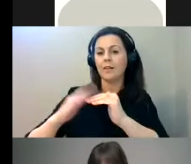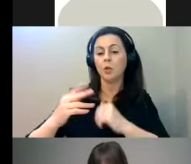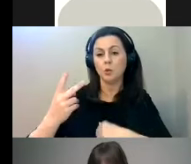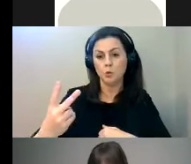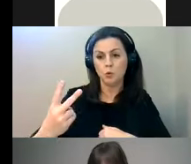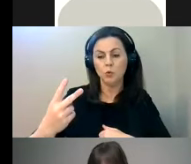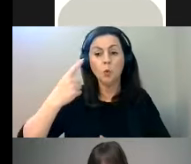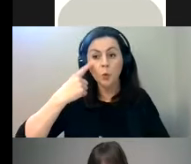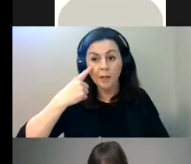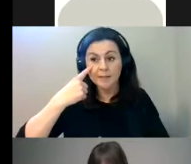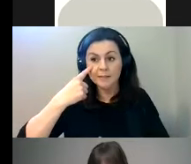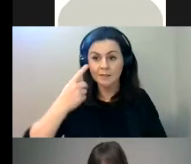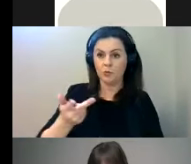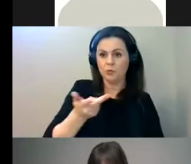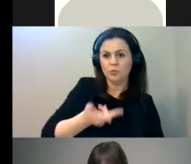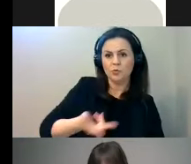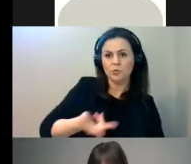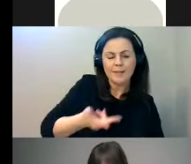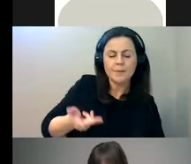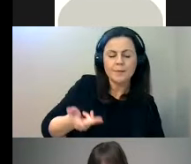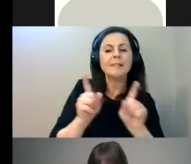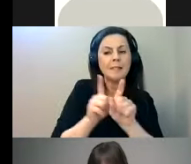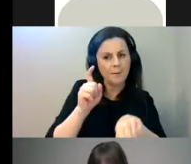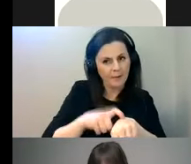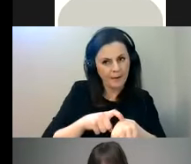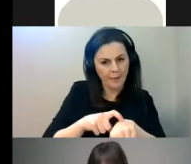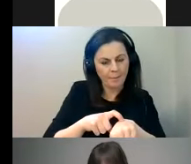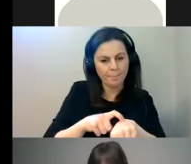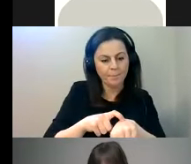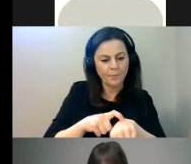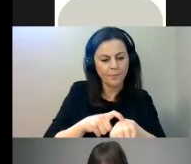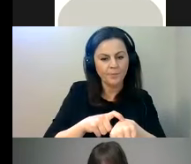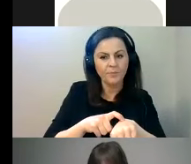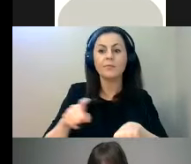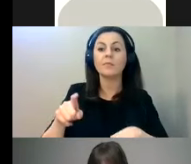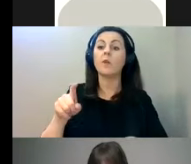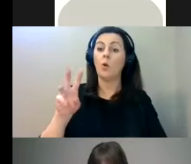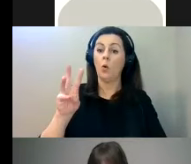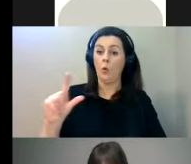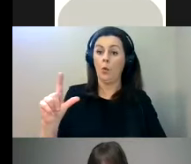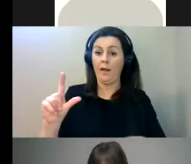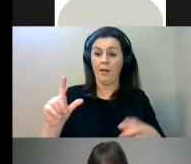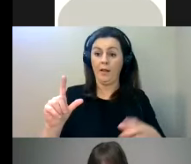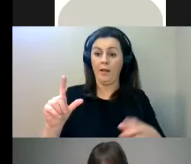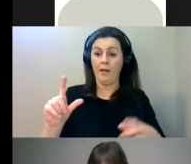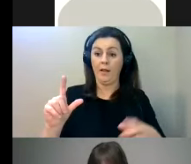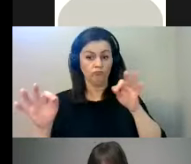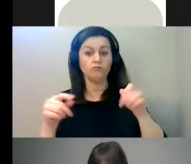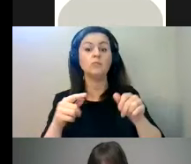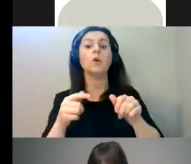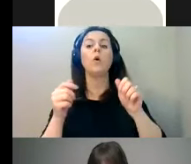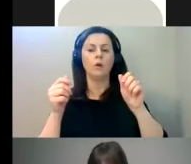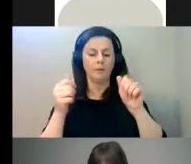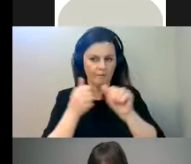present at the same time, and they would have to subscribe the will in the presence of the testator.